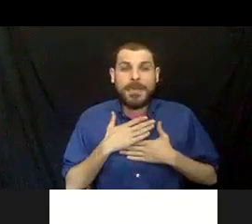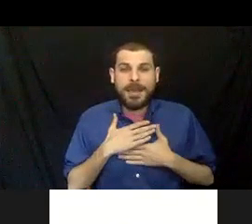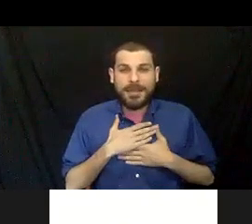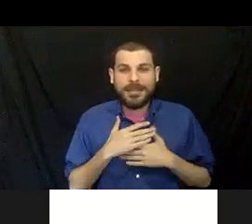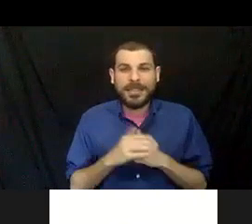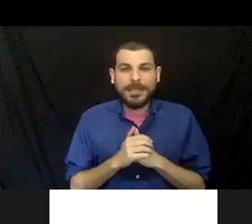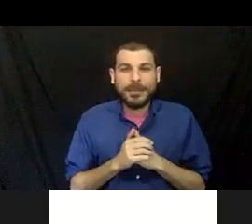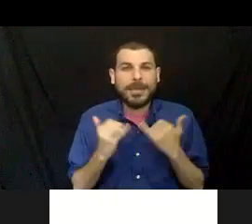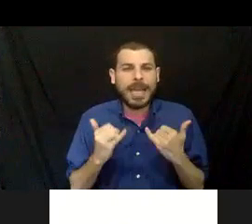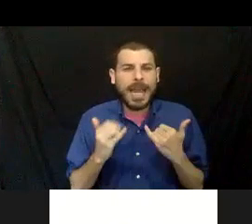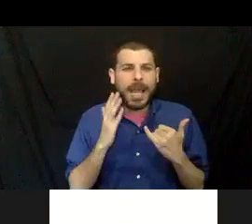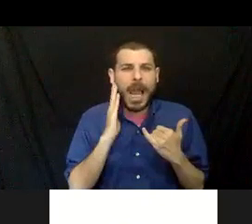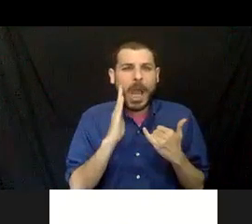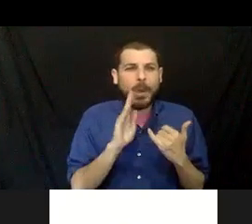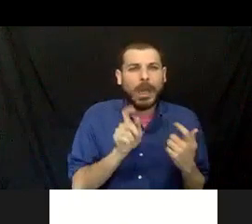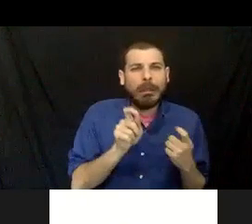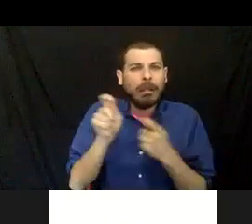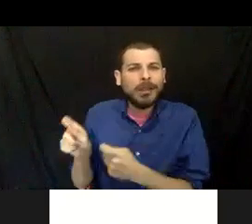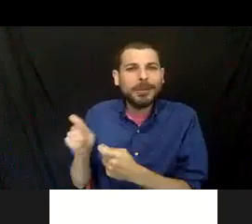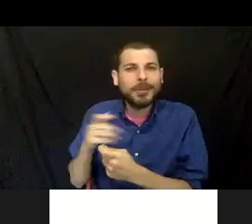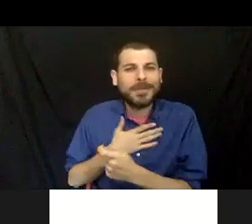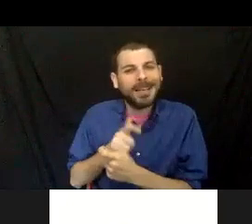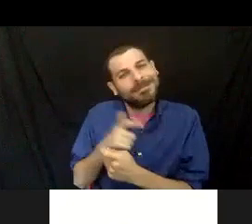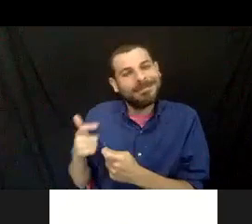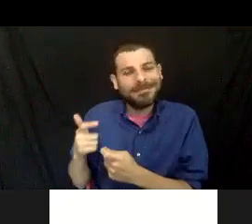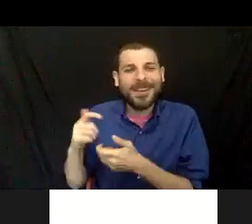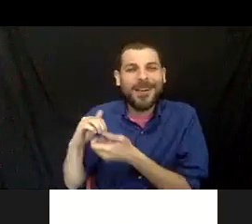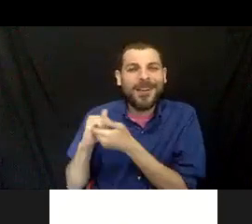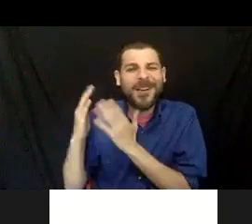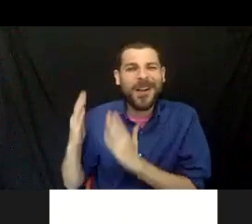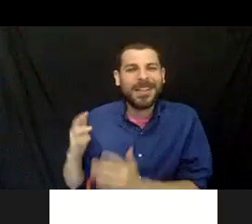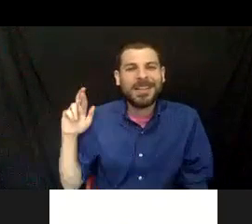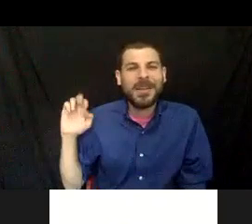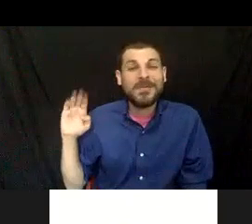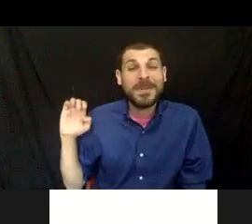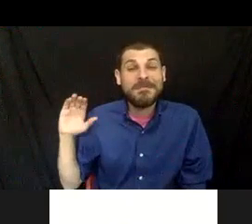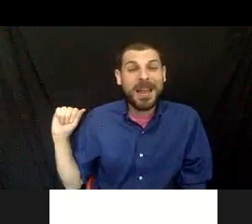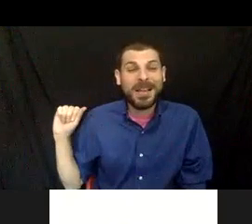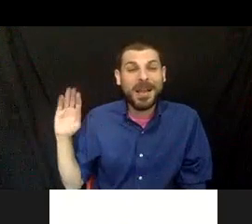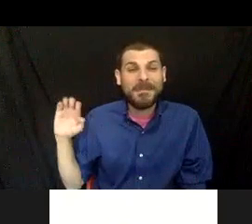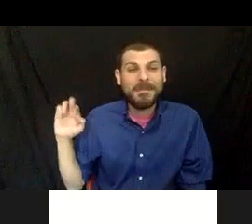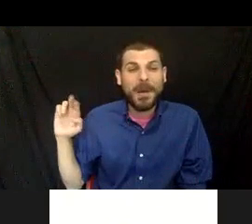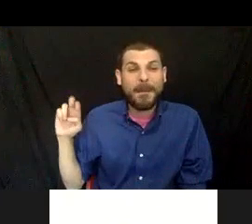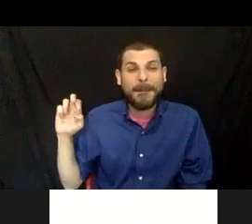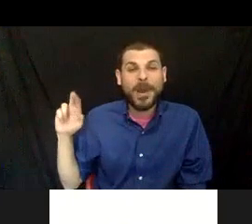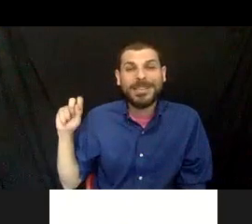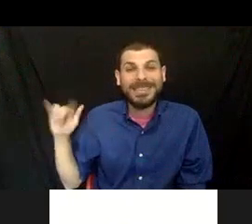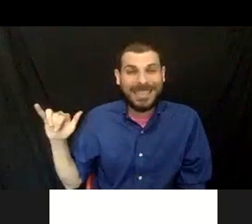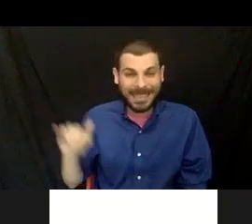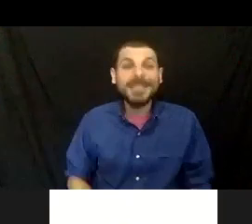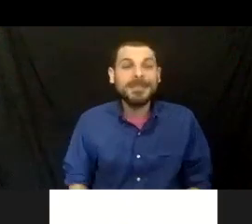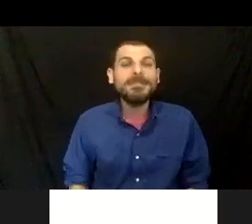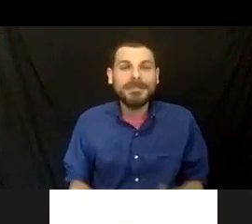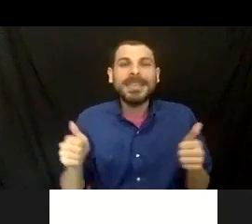over to my colleague at Legal Aid Services of Oregon, Rebecca Babarski. Thanks,